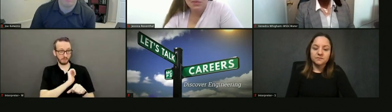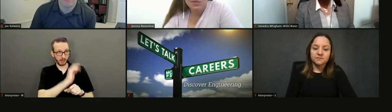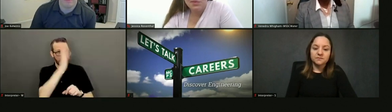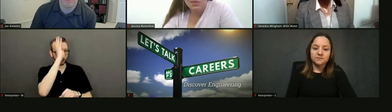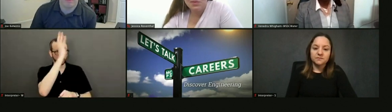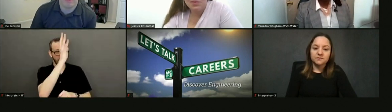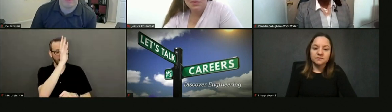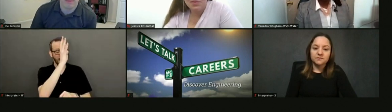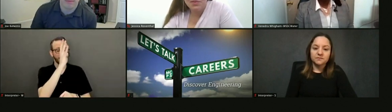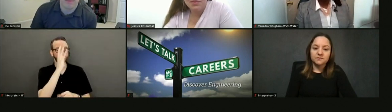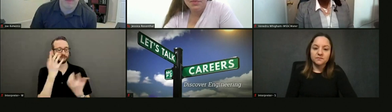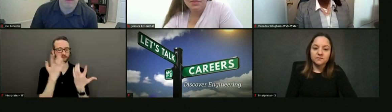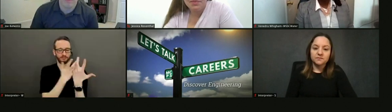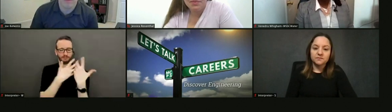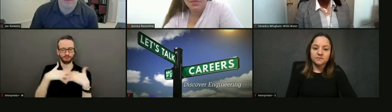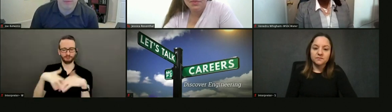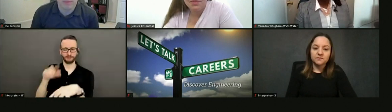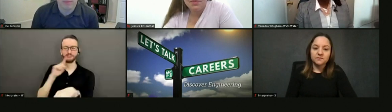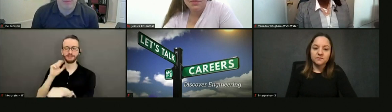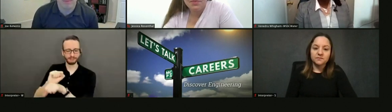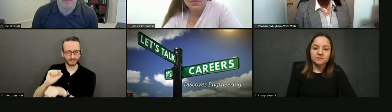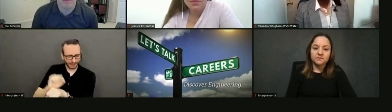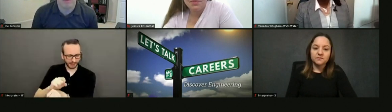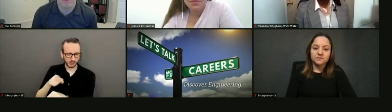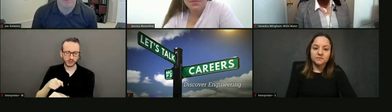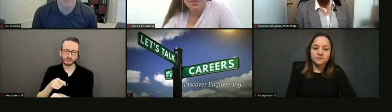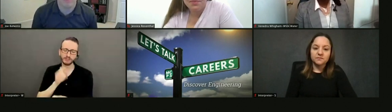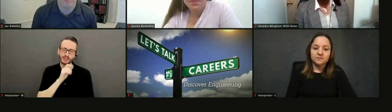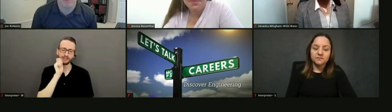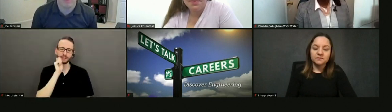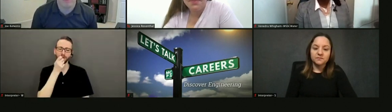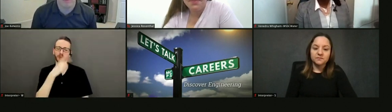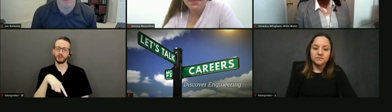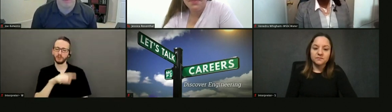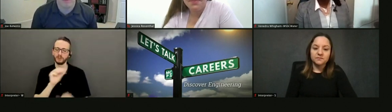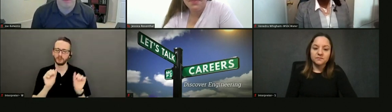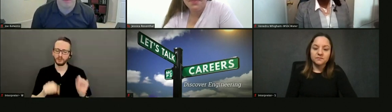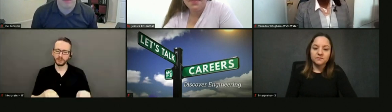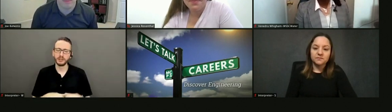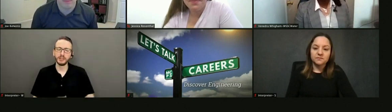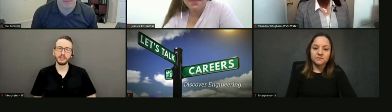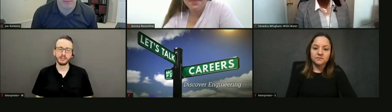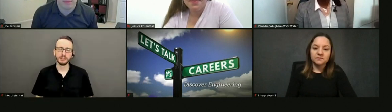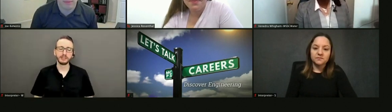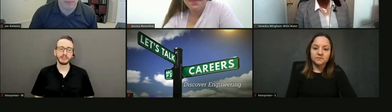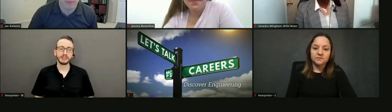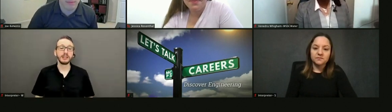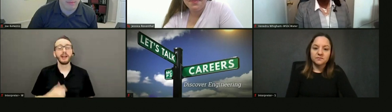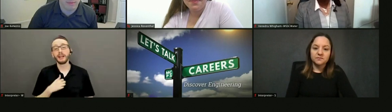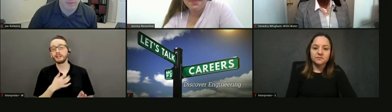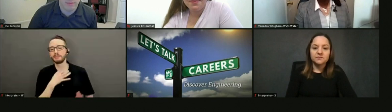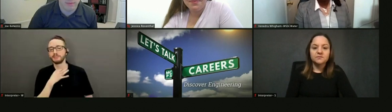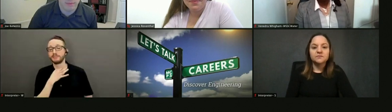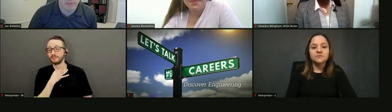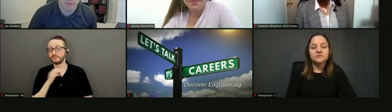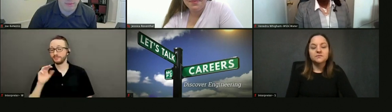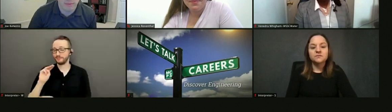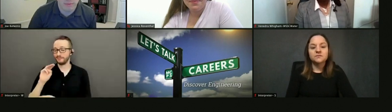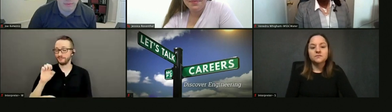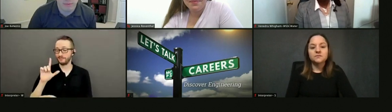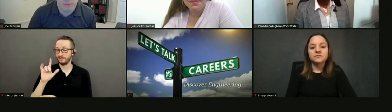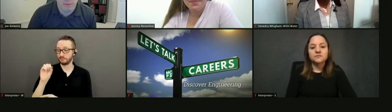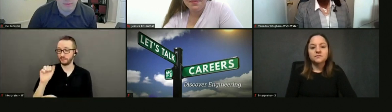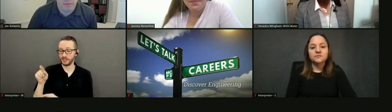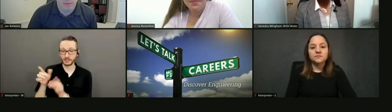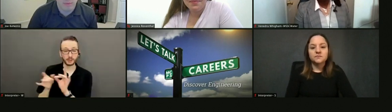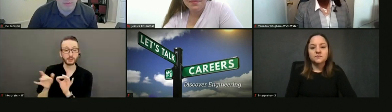into become a reality. So I think that's really cool that you guys get to do that. And also, I'm just curious, Melissa, you kind of mentioned this earlier,